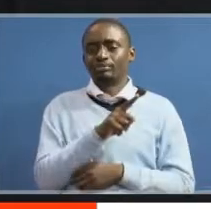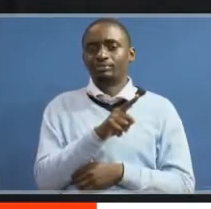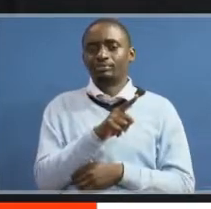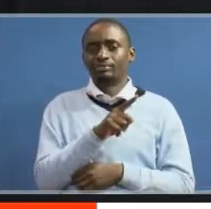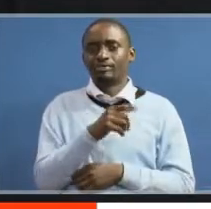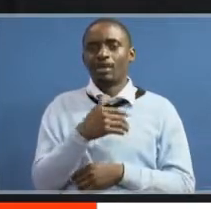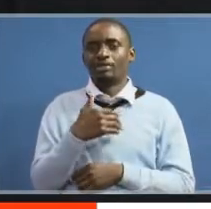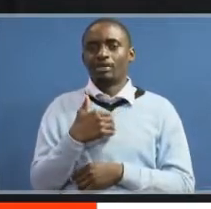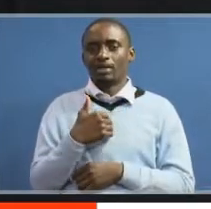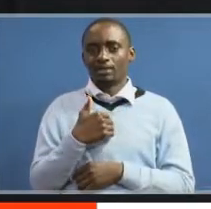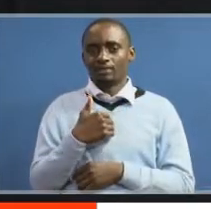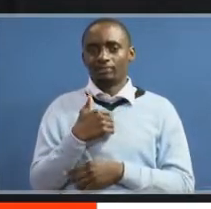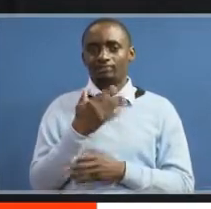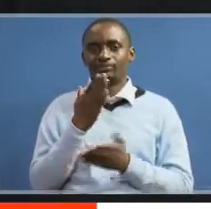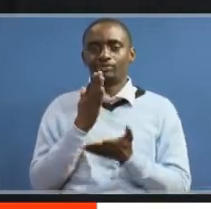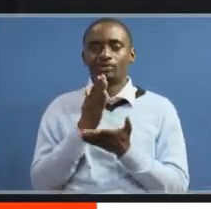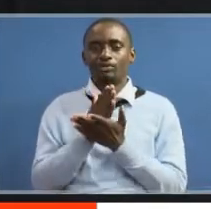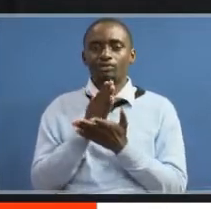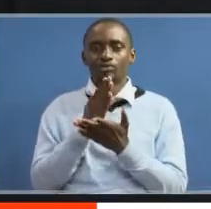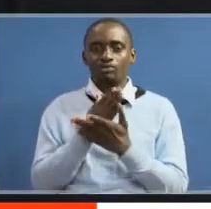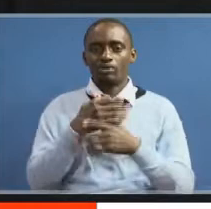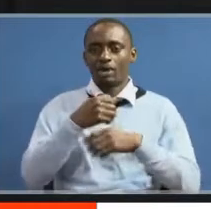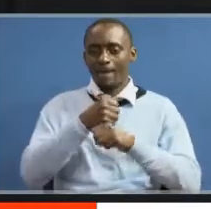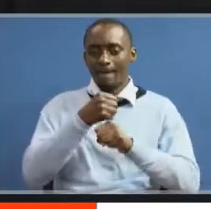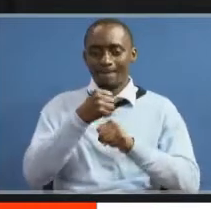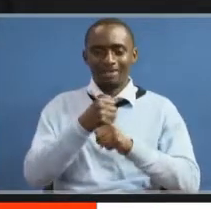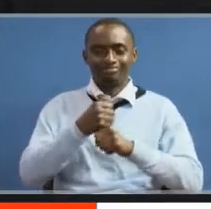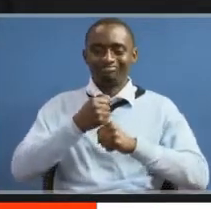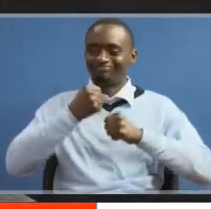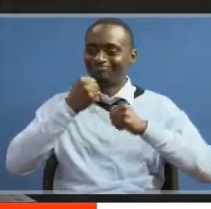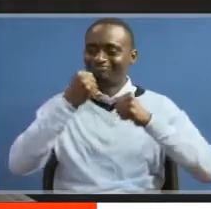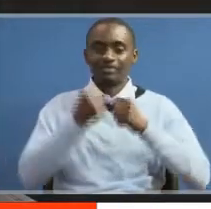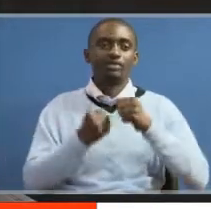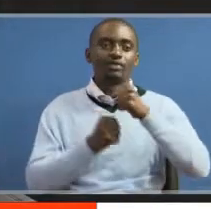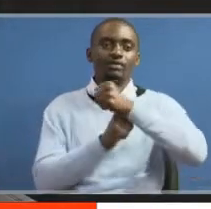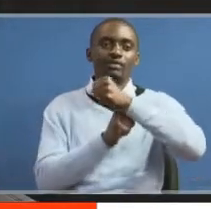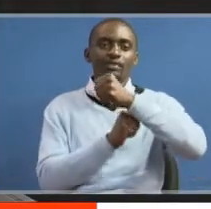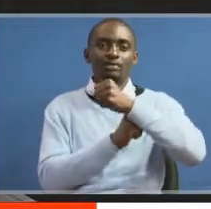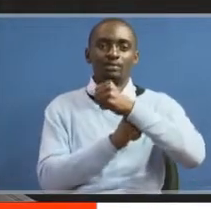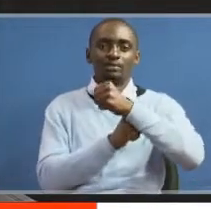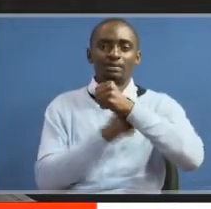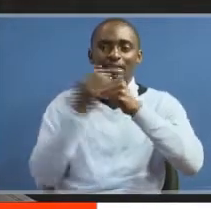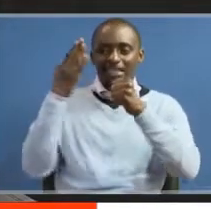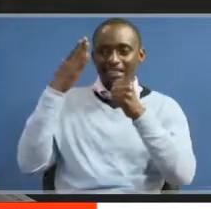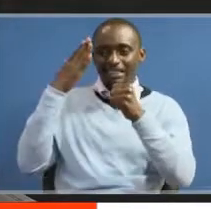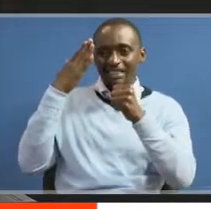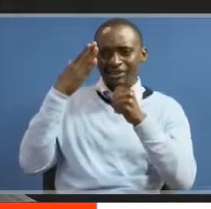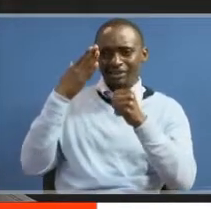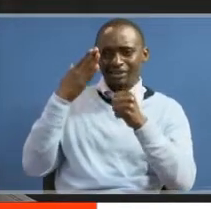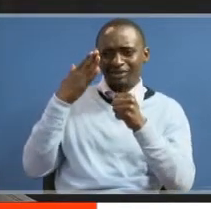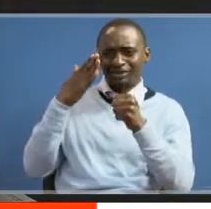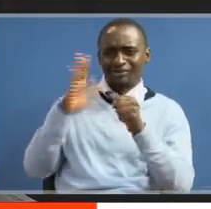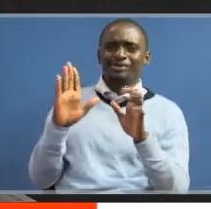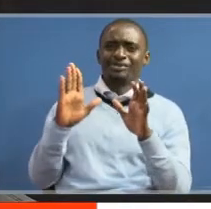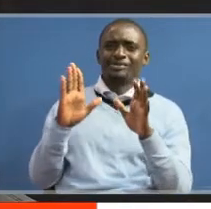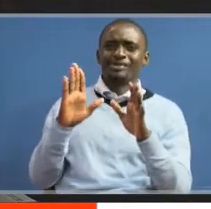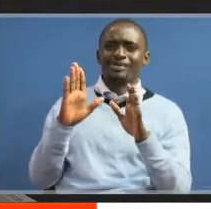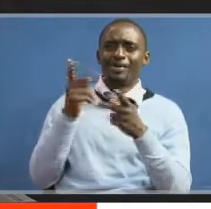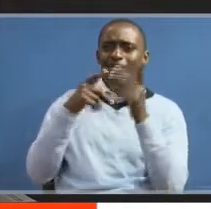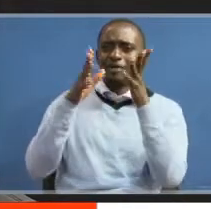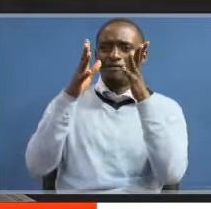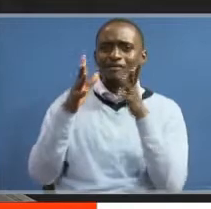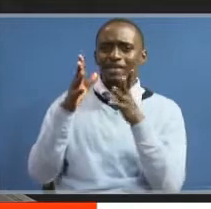has actually made a very strong foundation. I'll say I never quite knew Professor Imbuga in the same